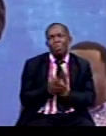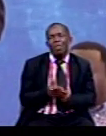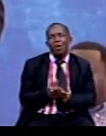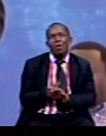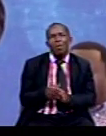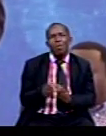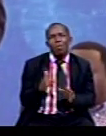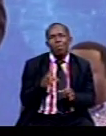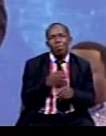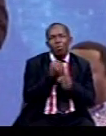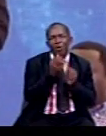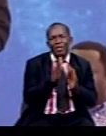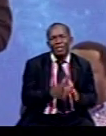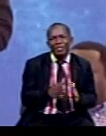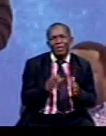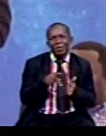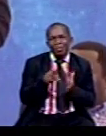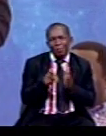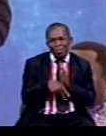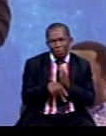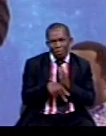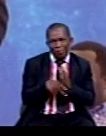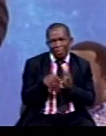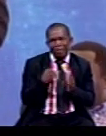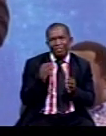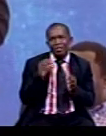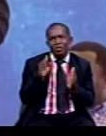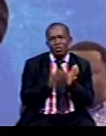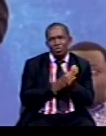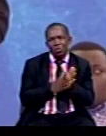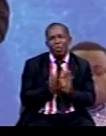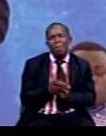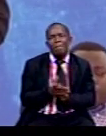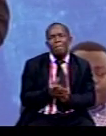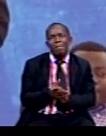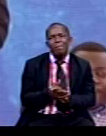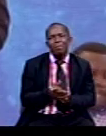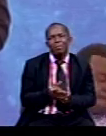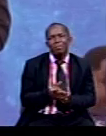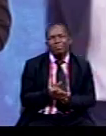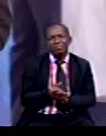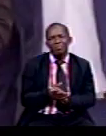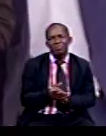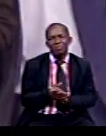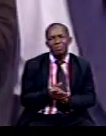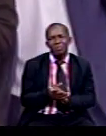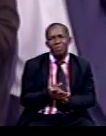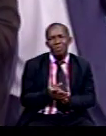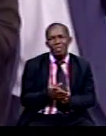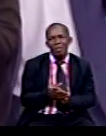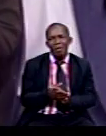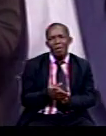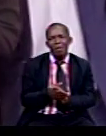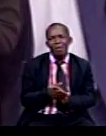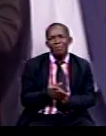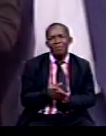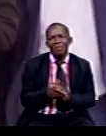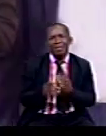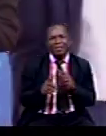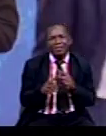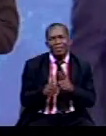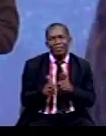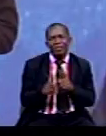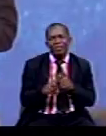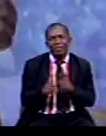Latte, Action Basic and Pre-School, Divine Leadership Academy, Jisam Pre-University College, Sege Community JHS,